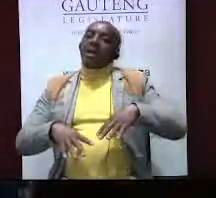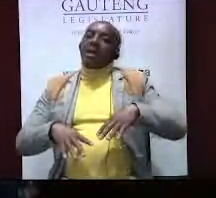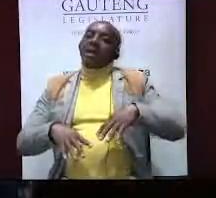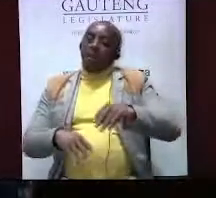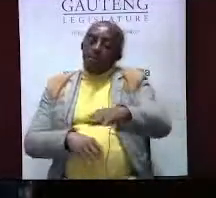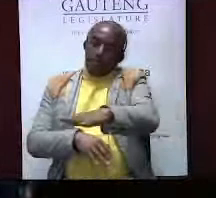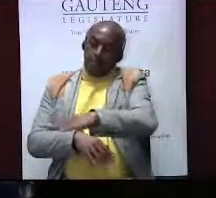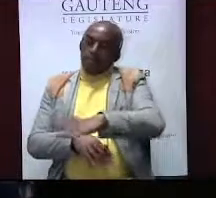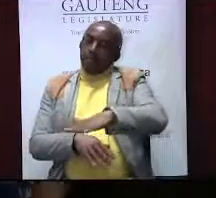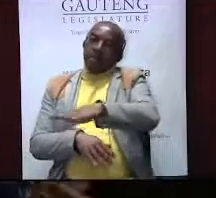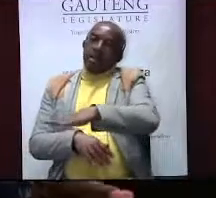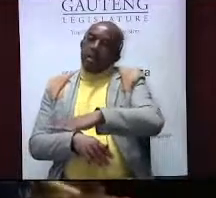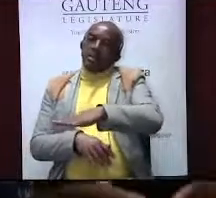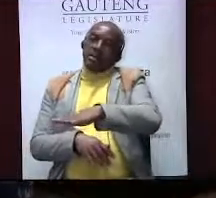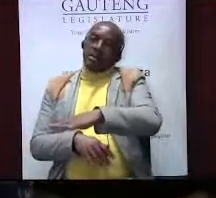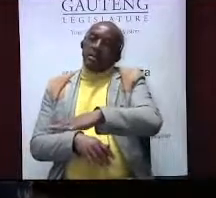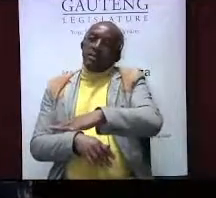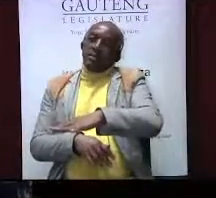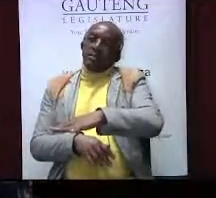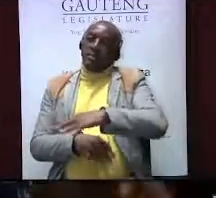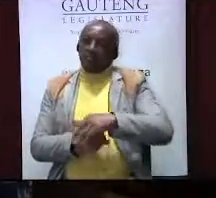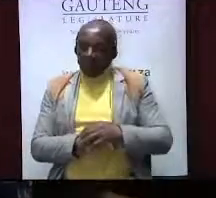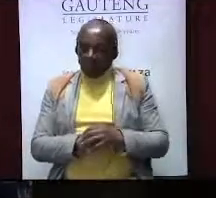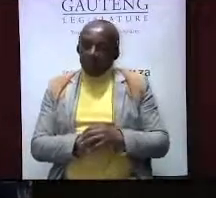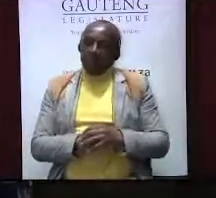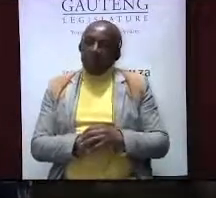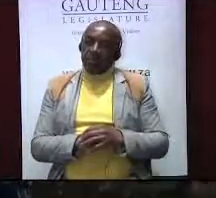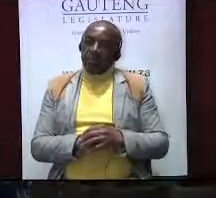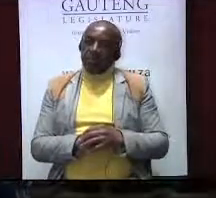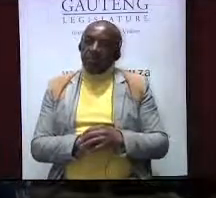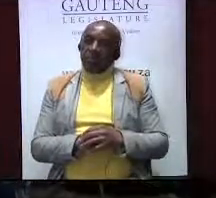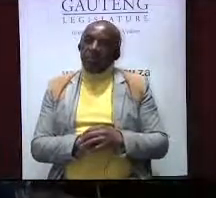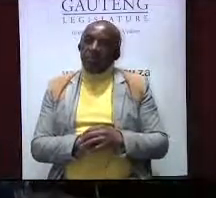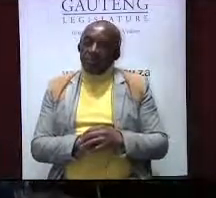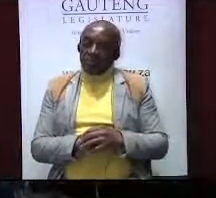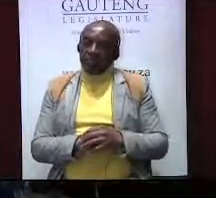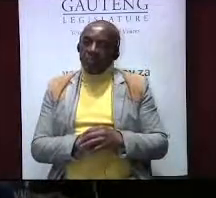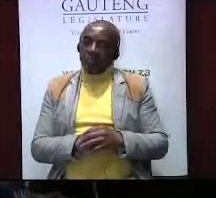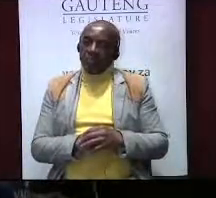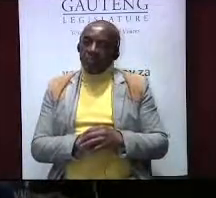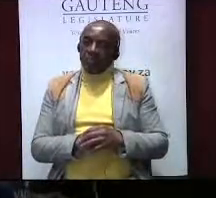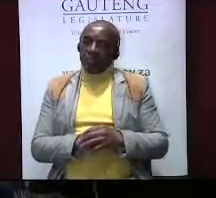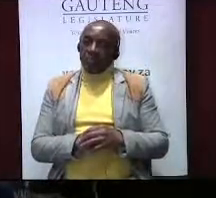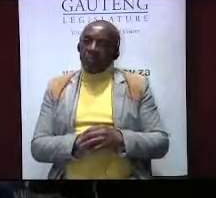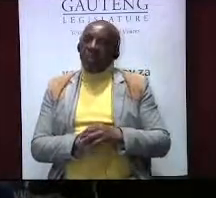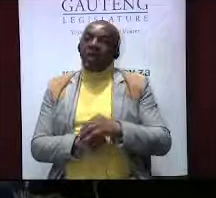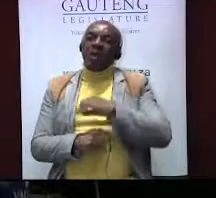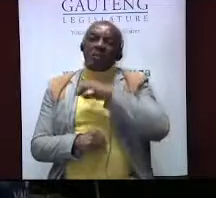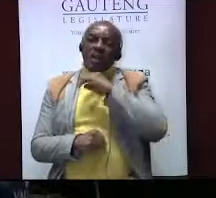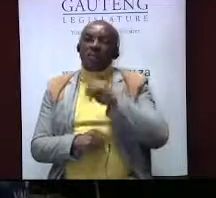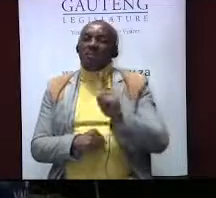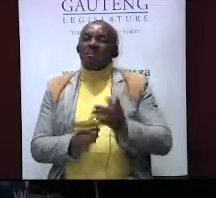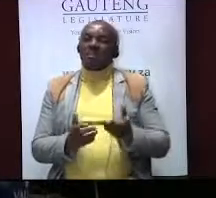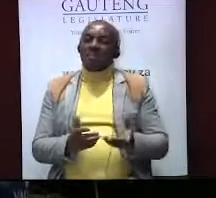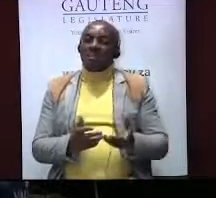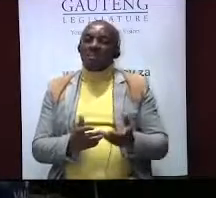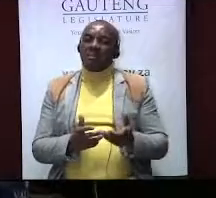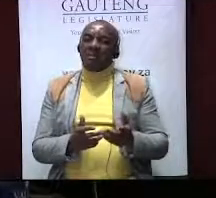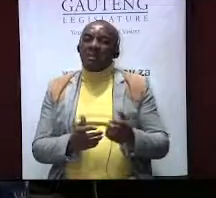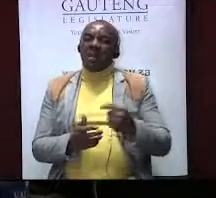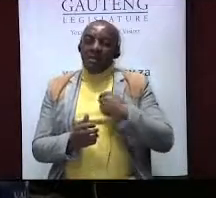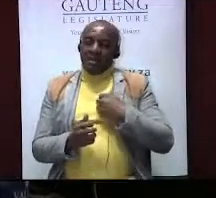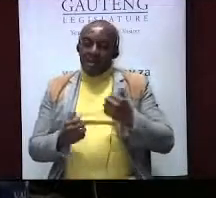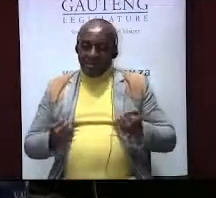entity, if I may put it that way. By that, I mean that we